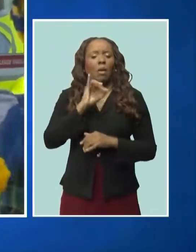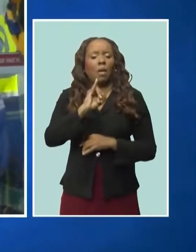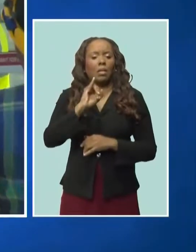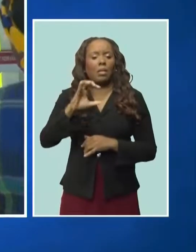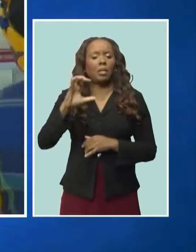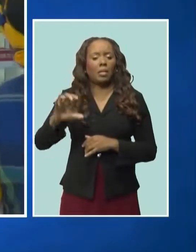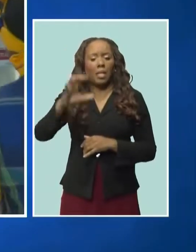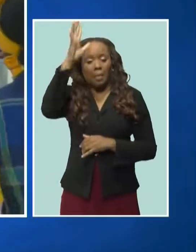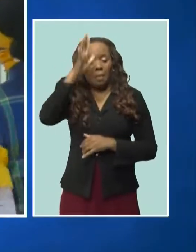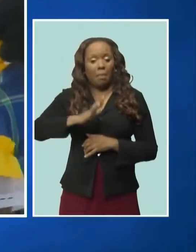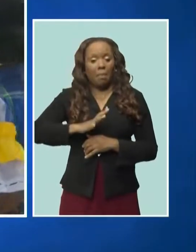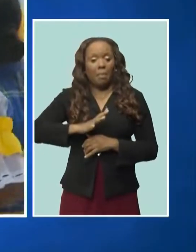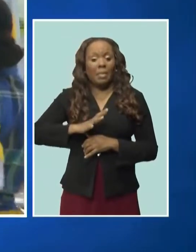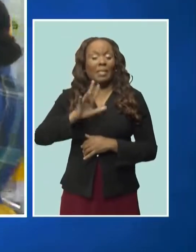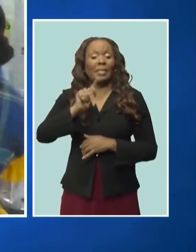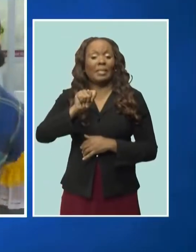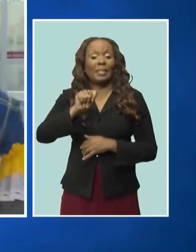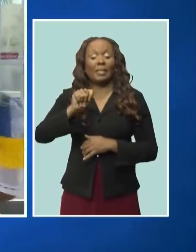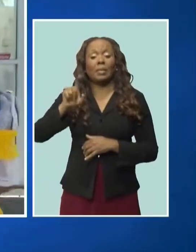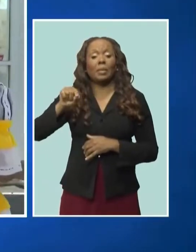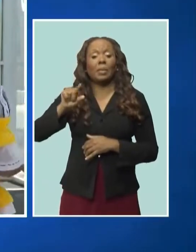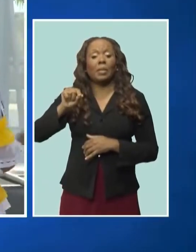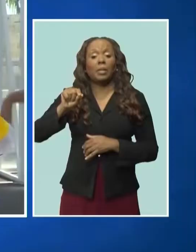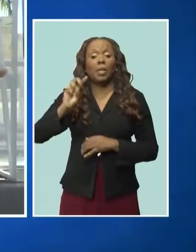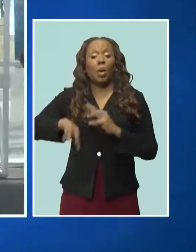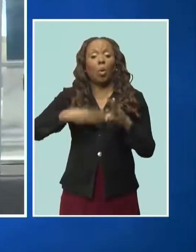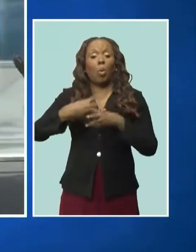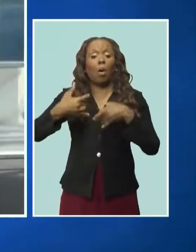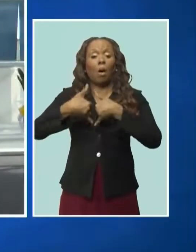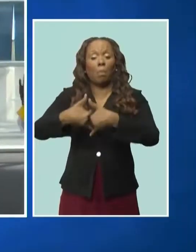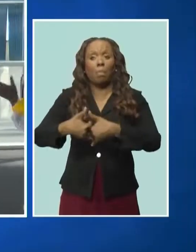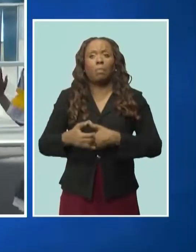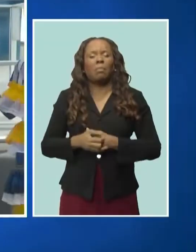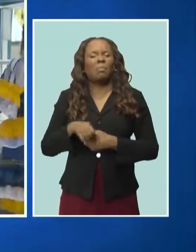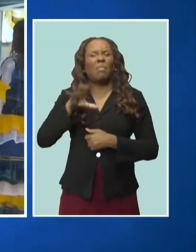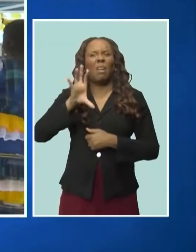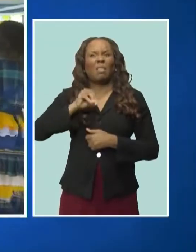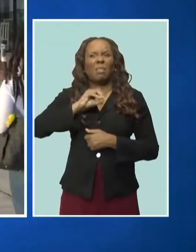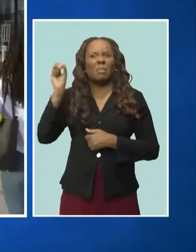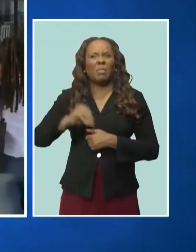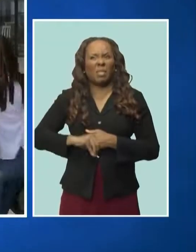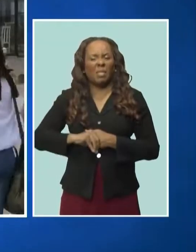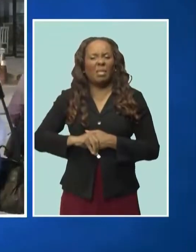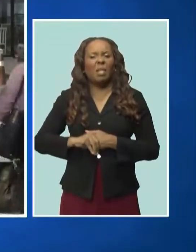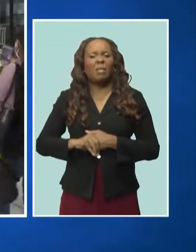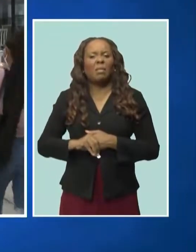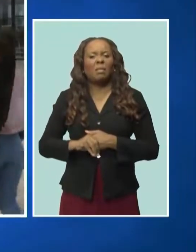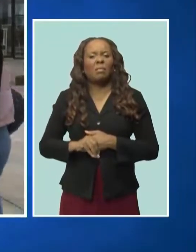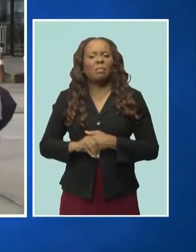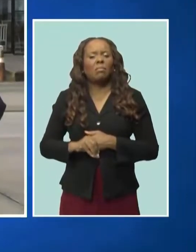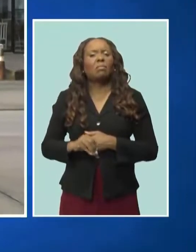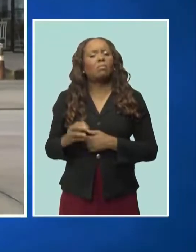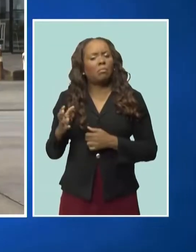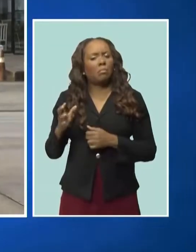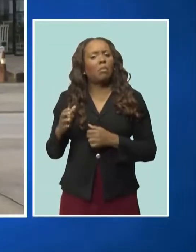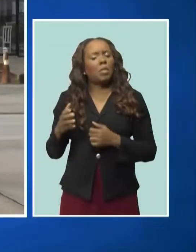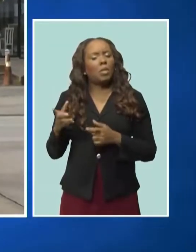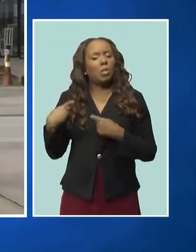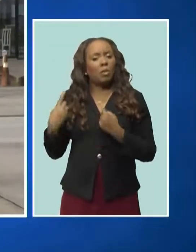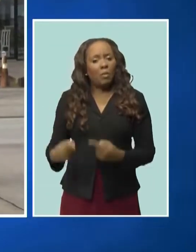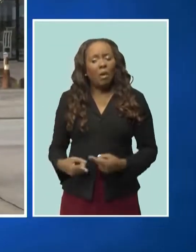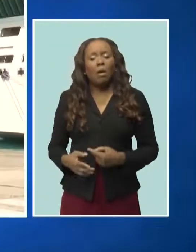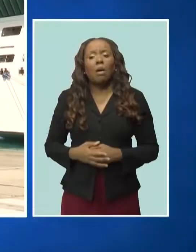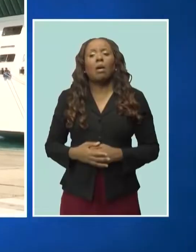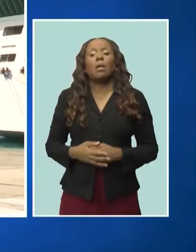ICC Men's T20 World Cup. She says the 50% capacity is pacing 13% ahead from June